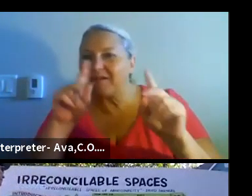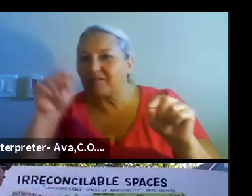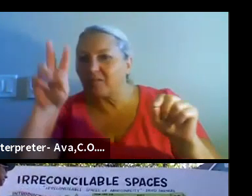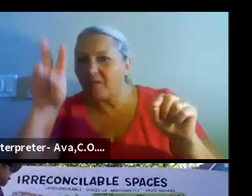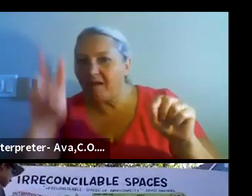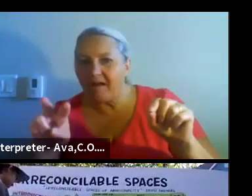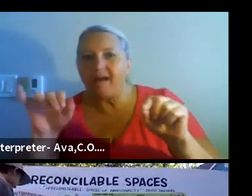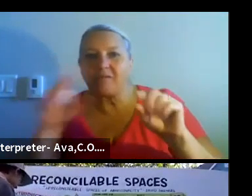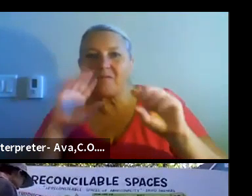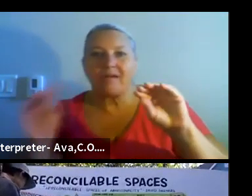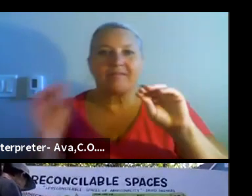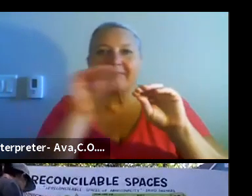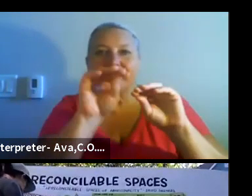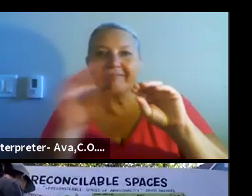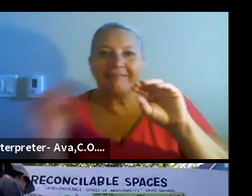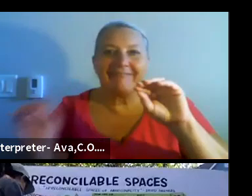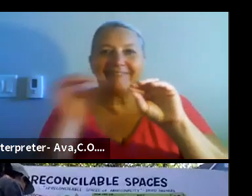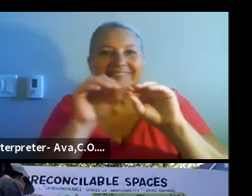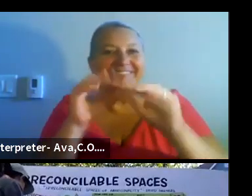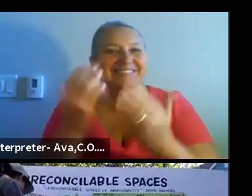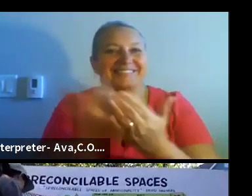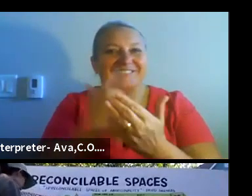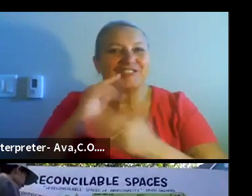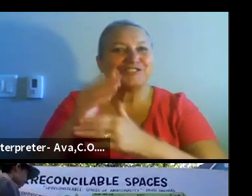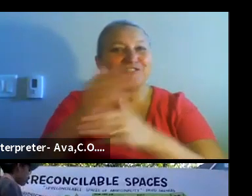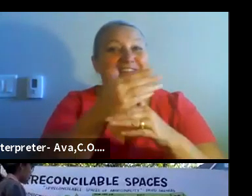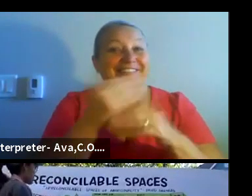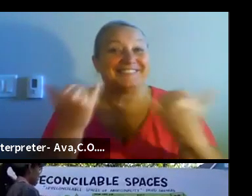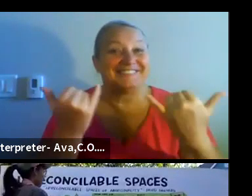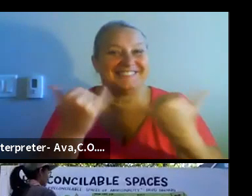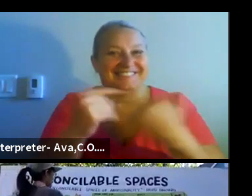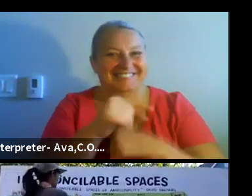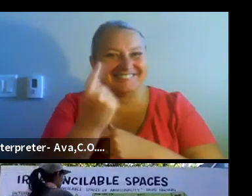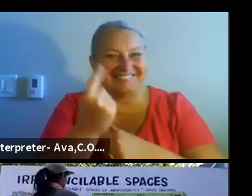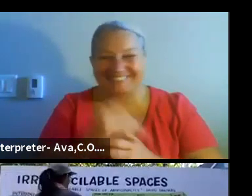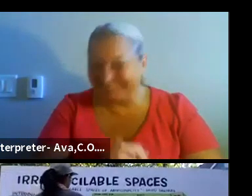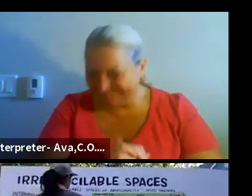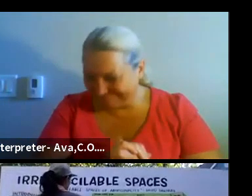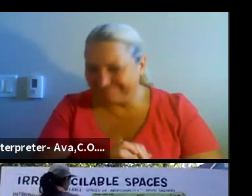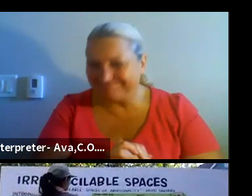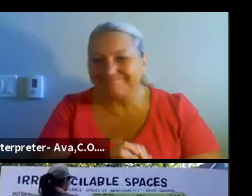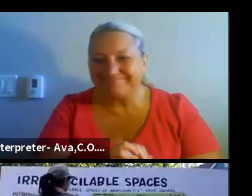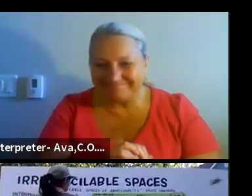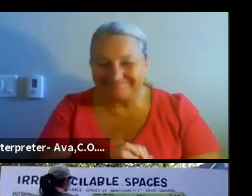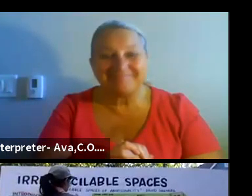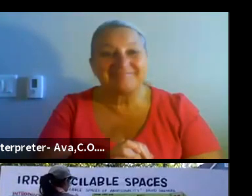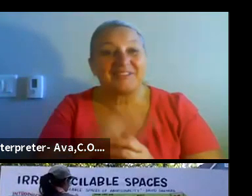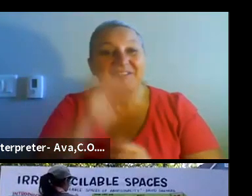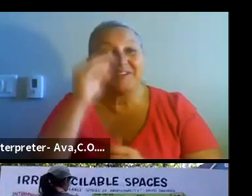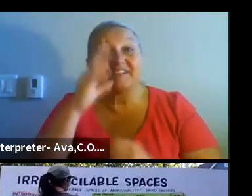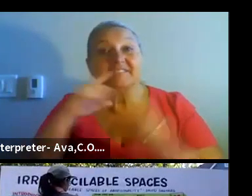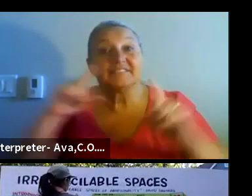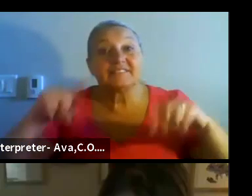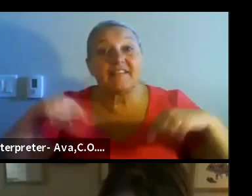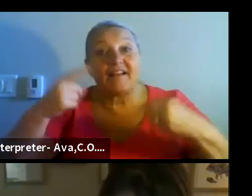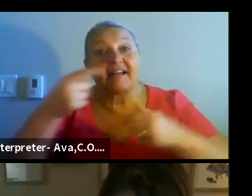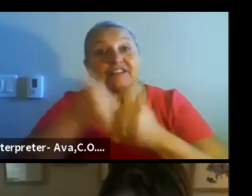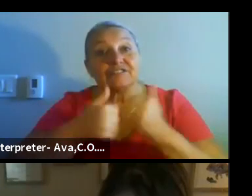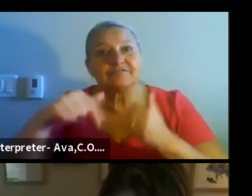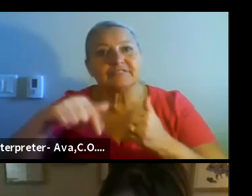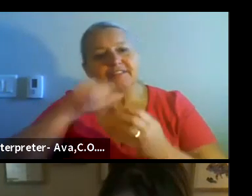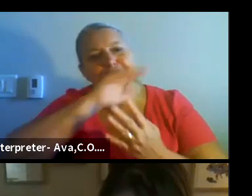the sharing today. So okay, throughout this series, the members of